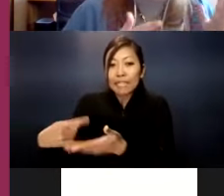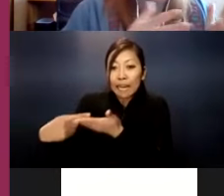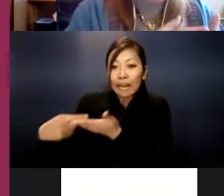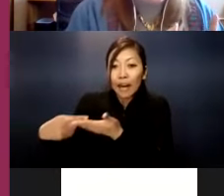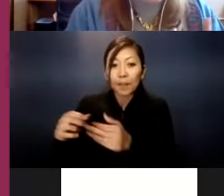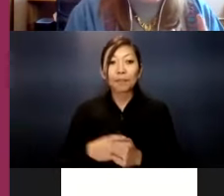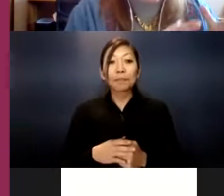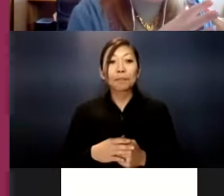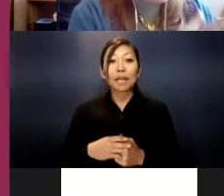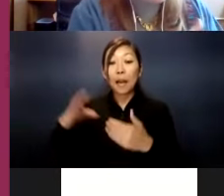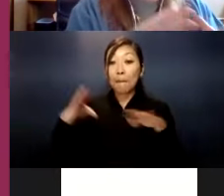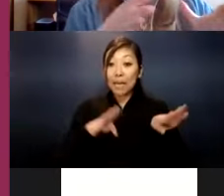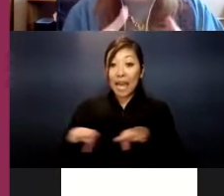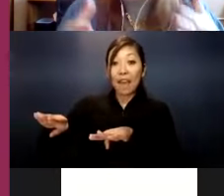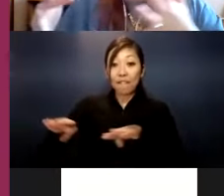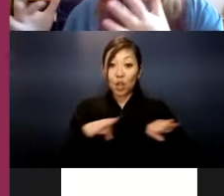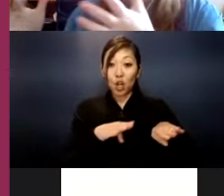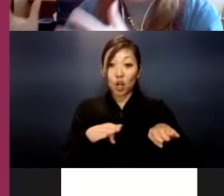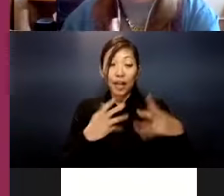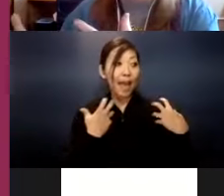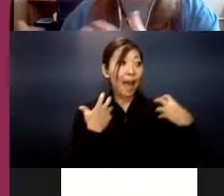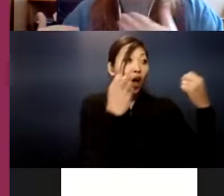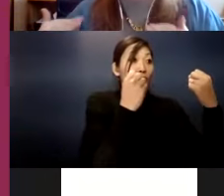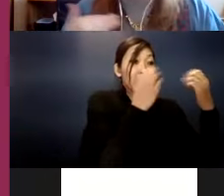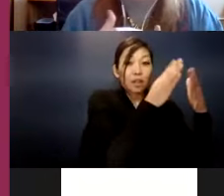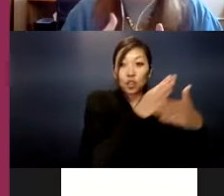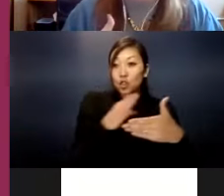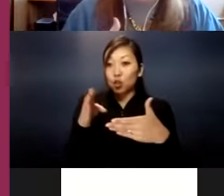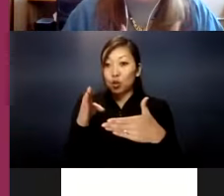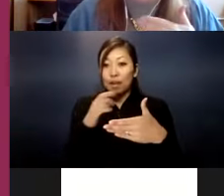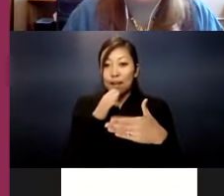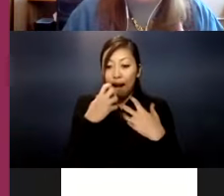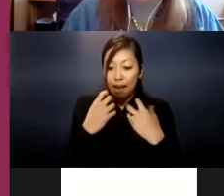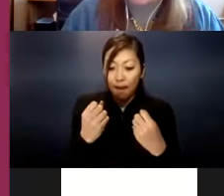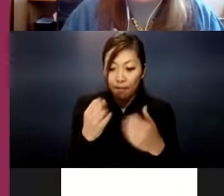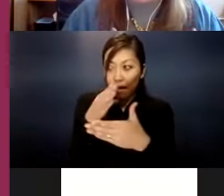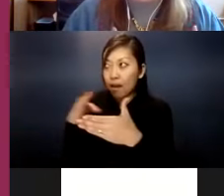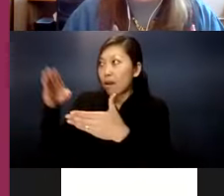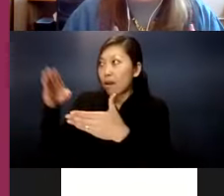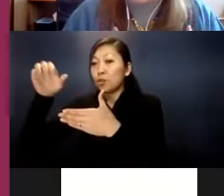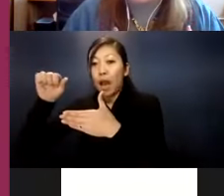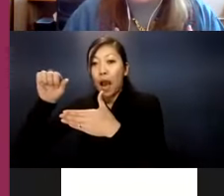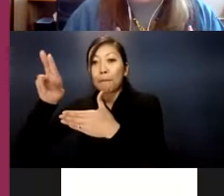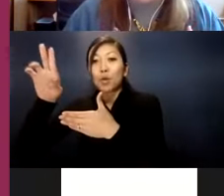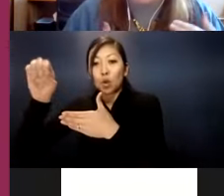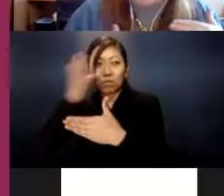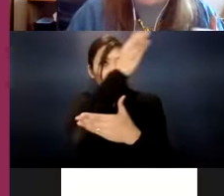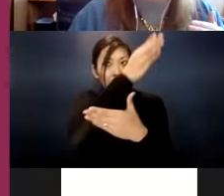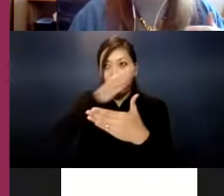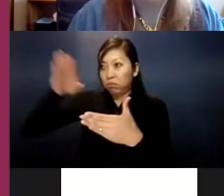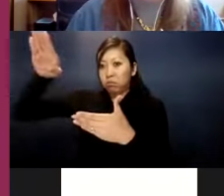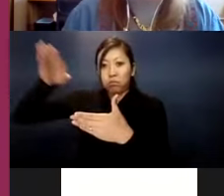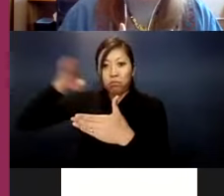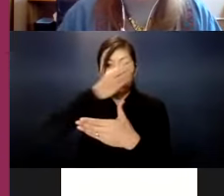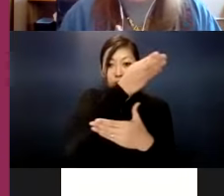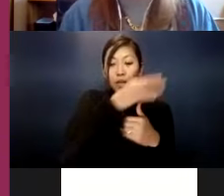behaviors from healthy to unhealthy to abusive, and what behaviors in a relationship are